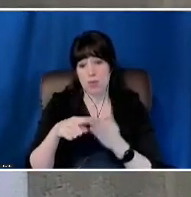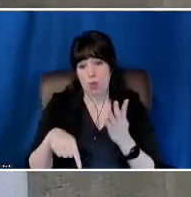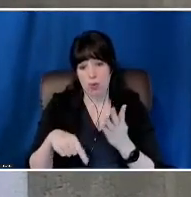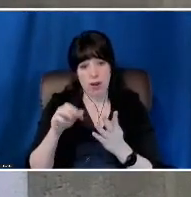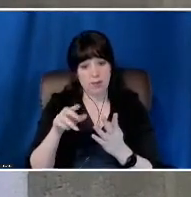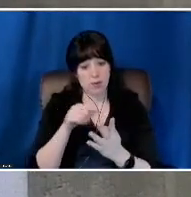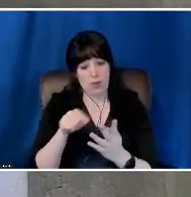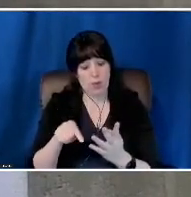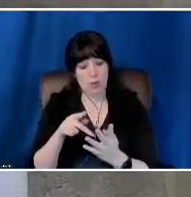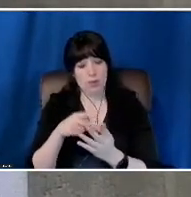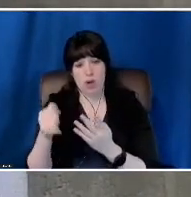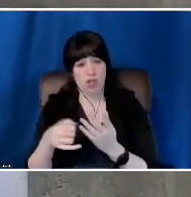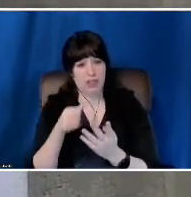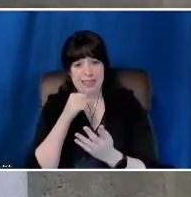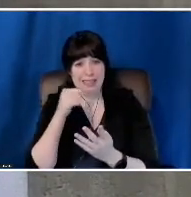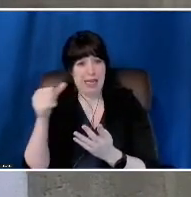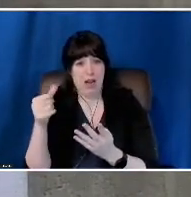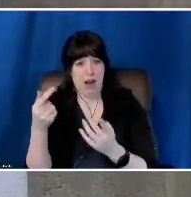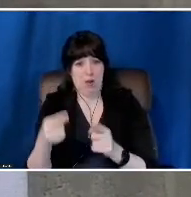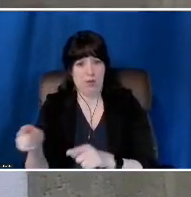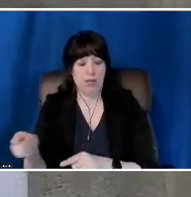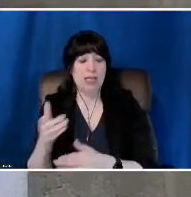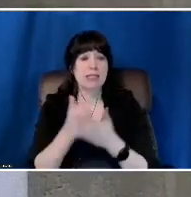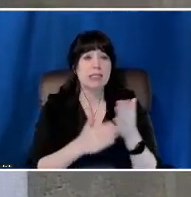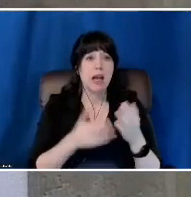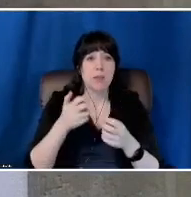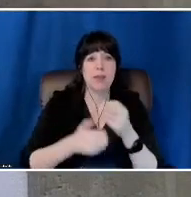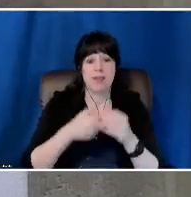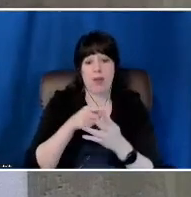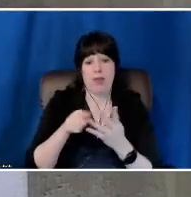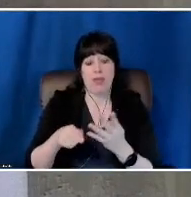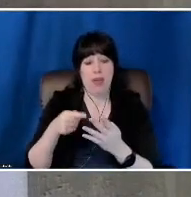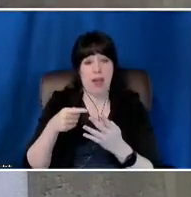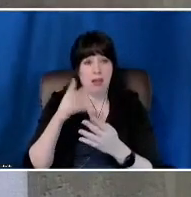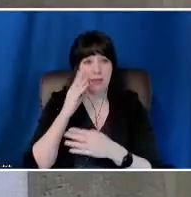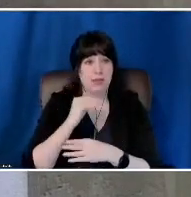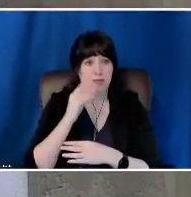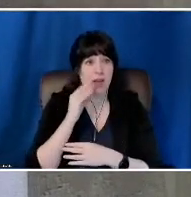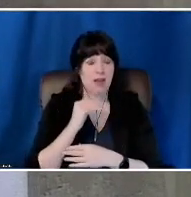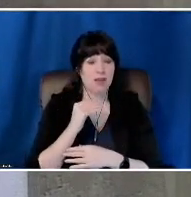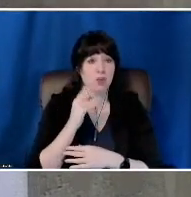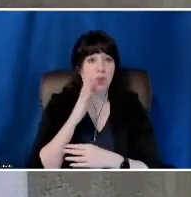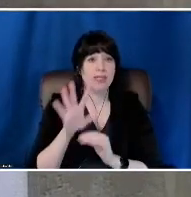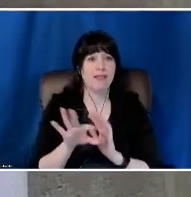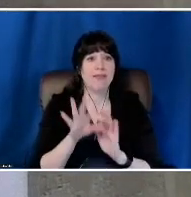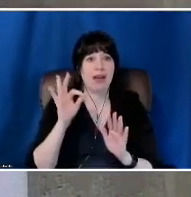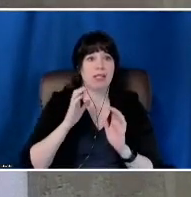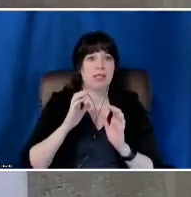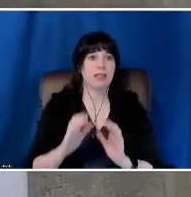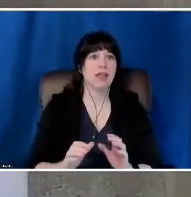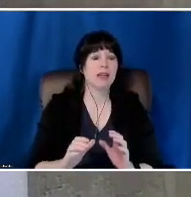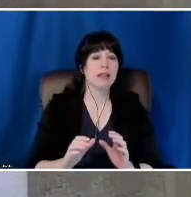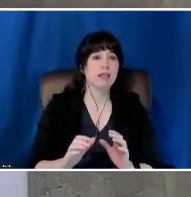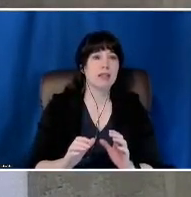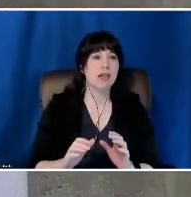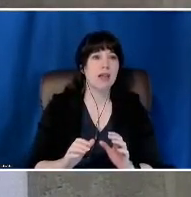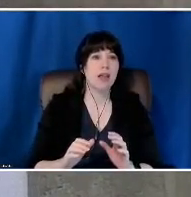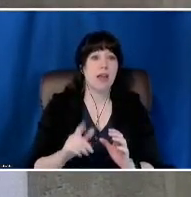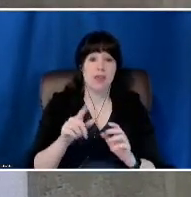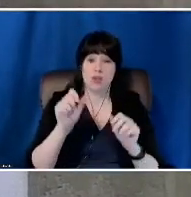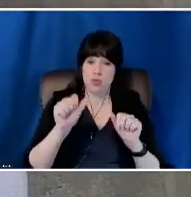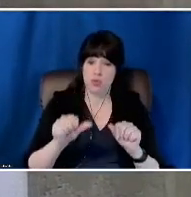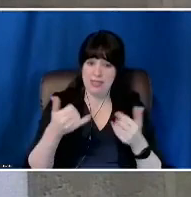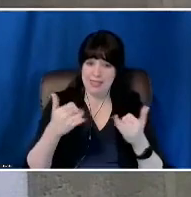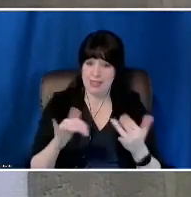to fruition, some of the difficulty that they faced was actually finding clients that you could still